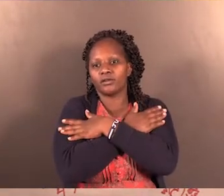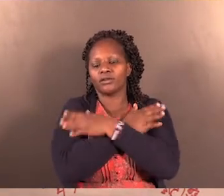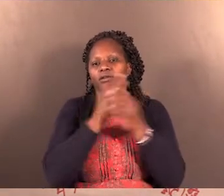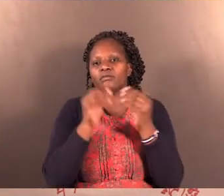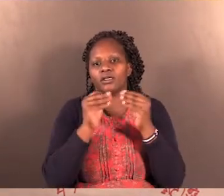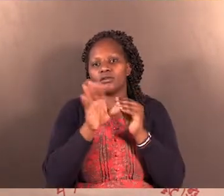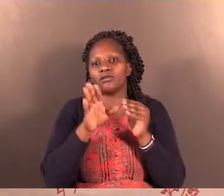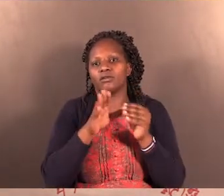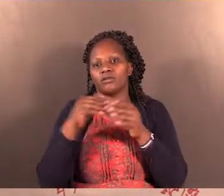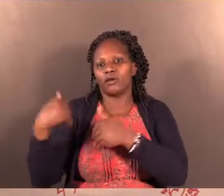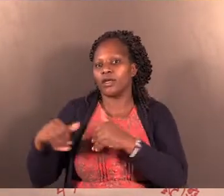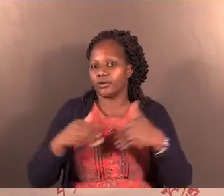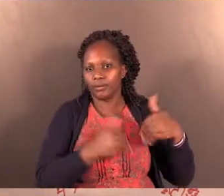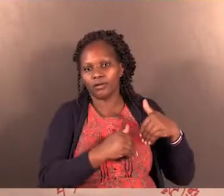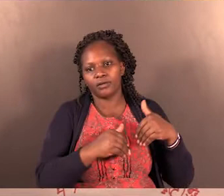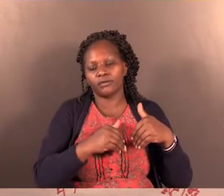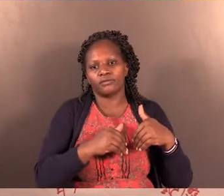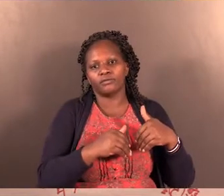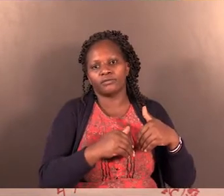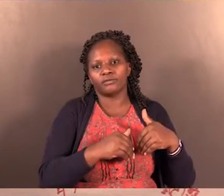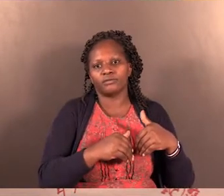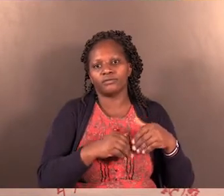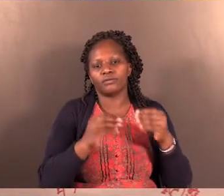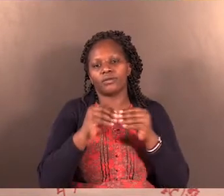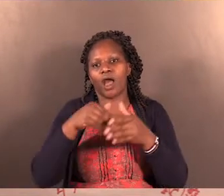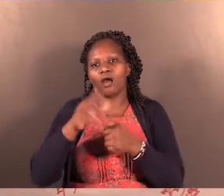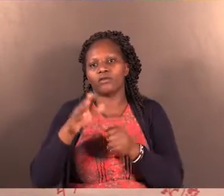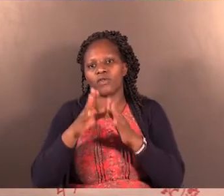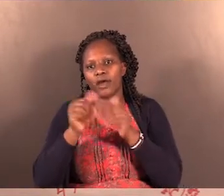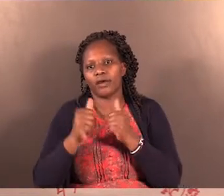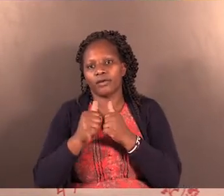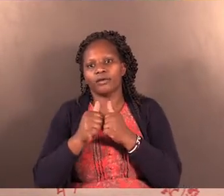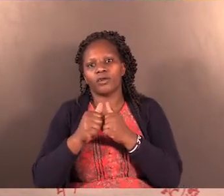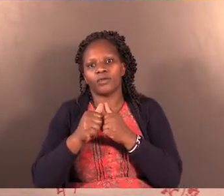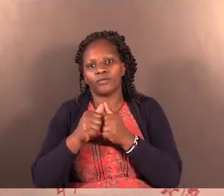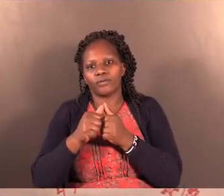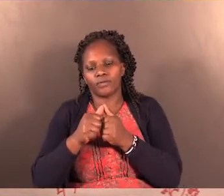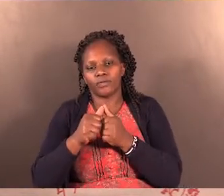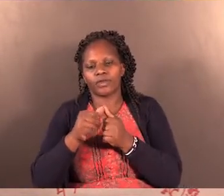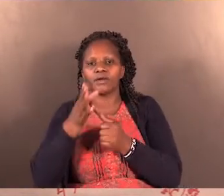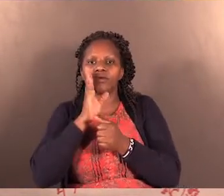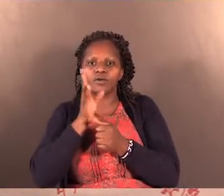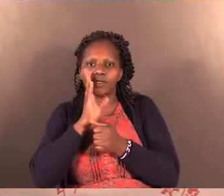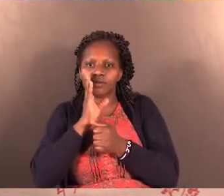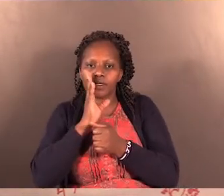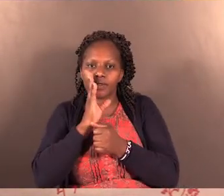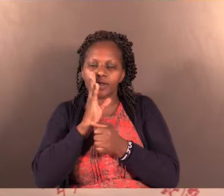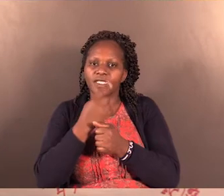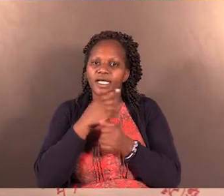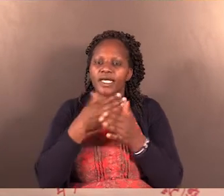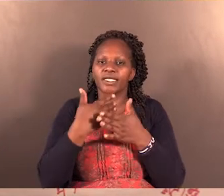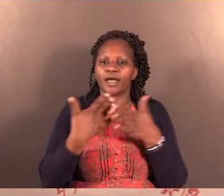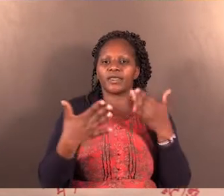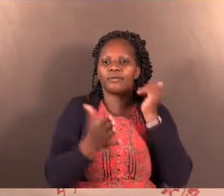When you meet your friends or your neighbors in your neighborhood, so you're able to move out of the house and you find they are gossiping or they're